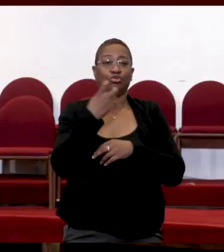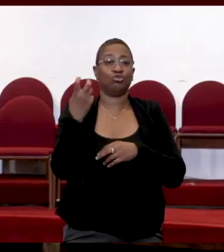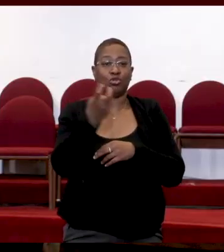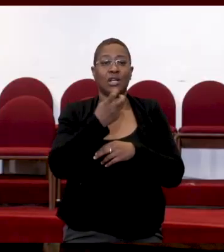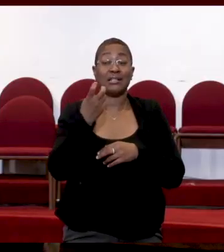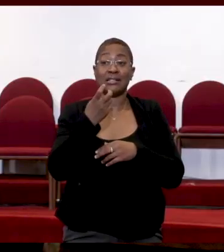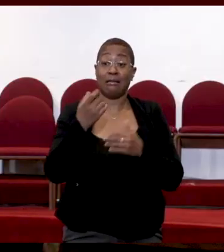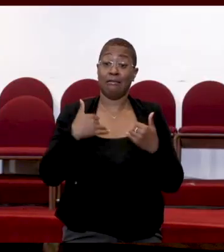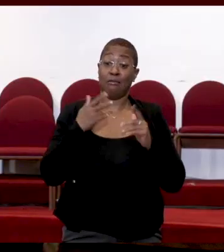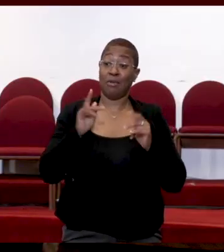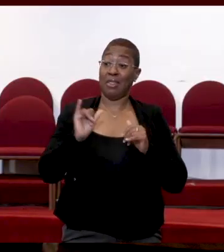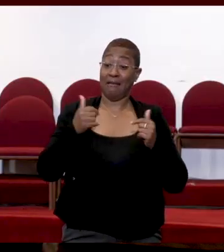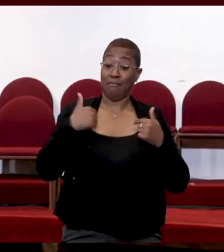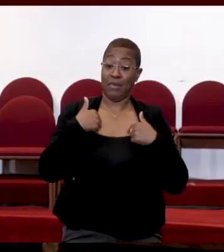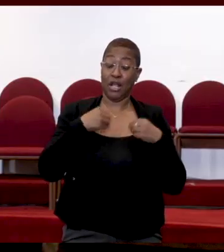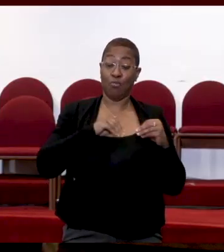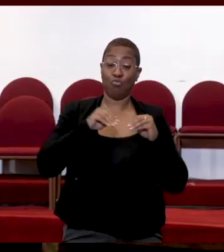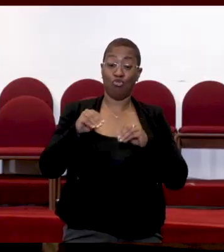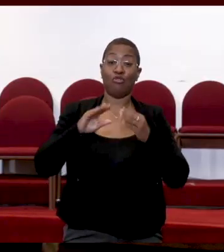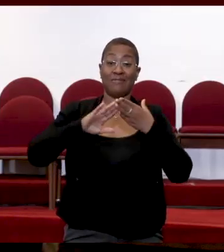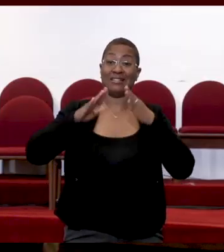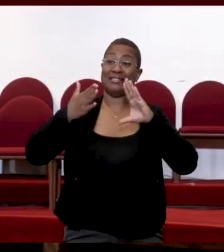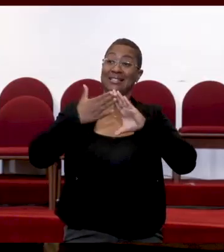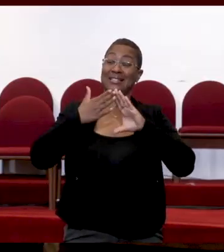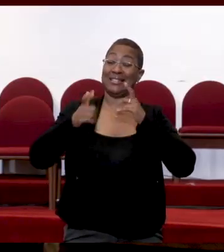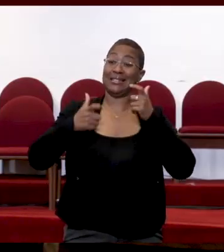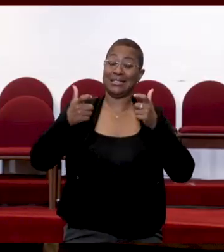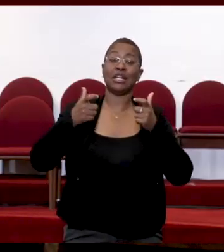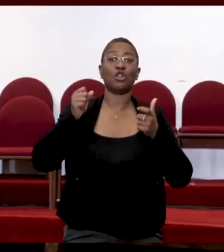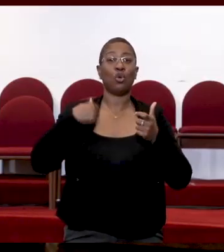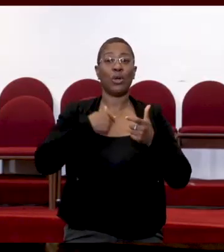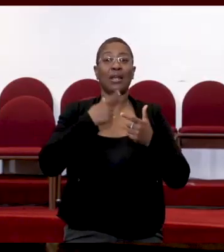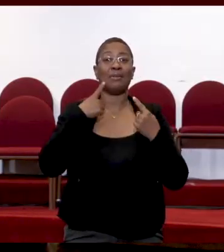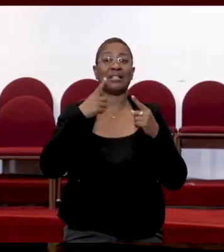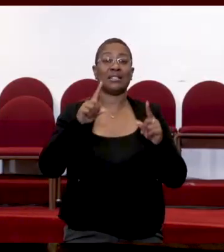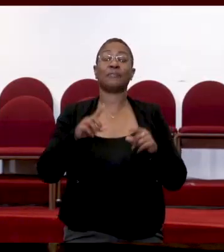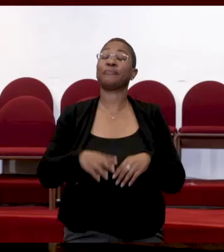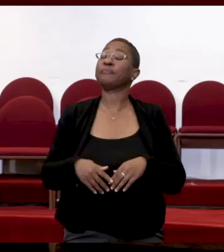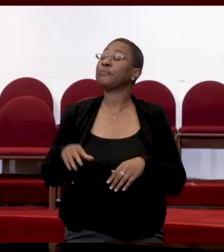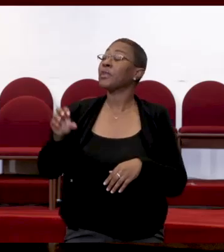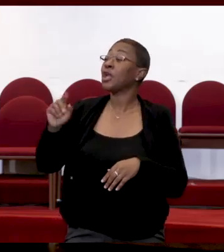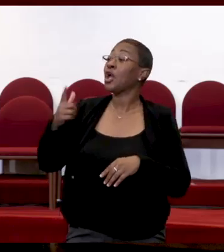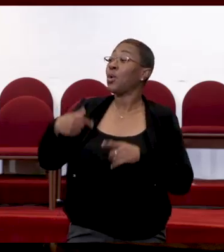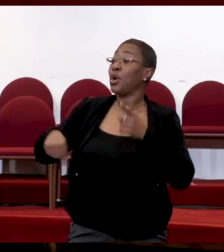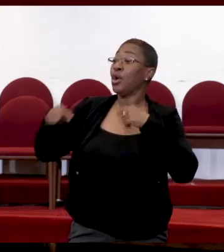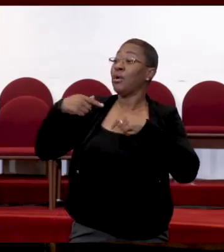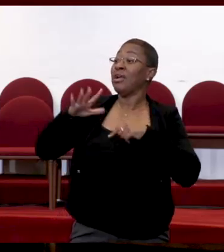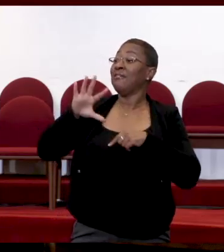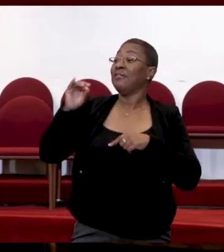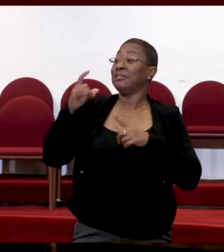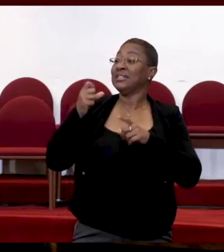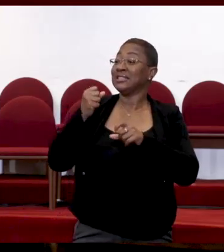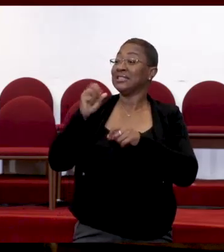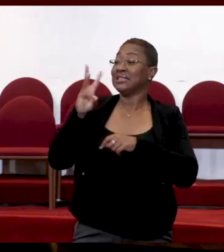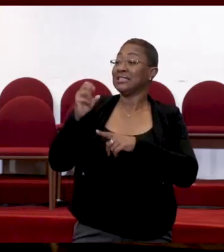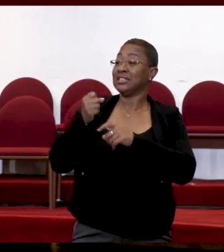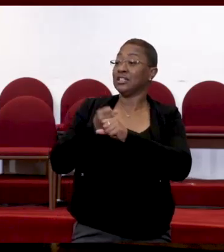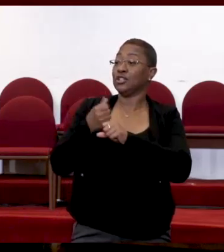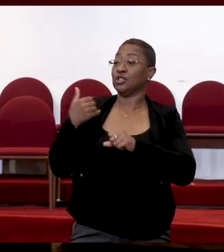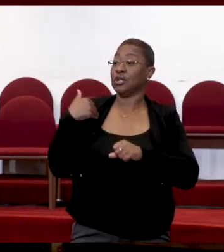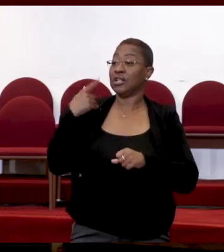basic system. Yeah. Well, we can go back 50 or 60 years on that